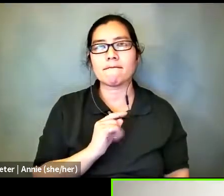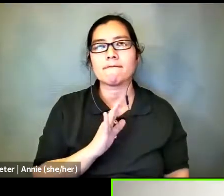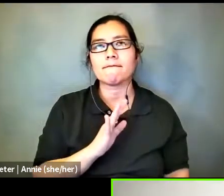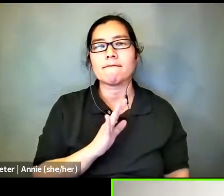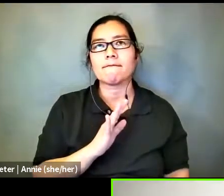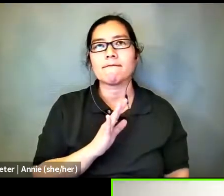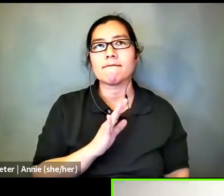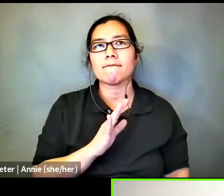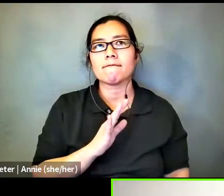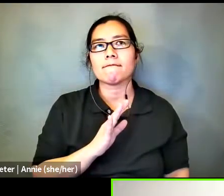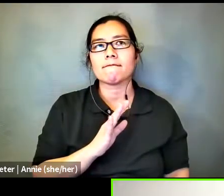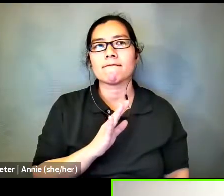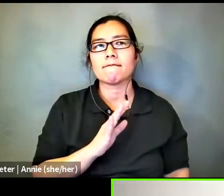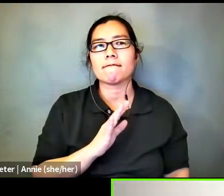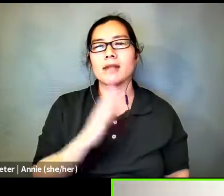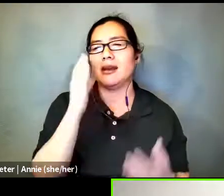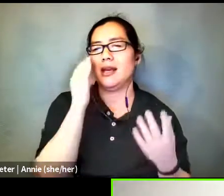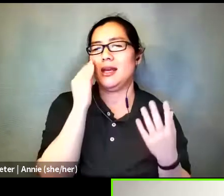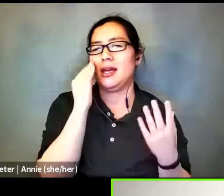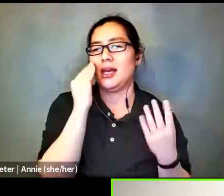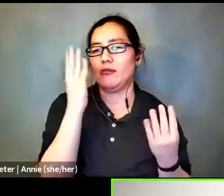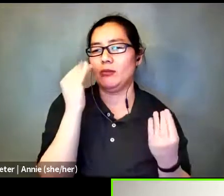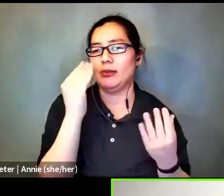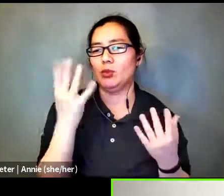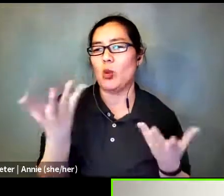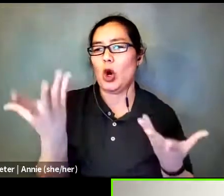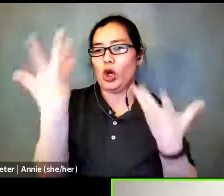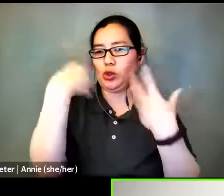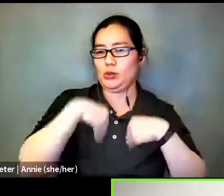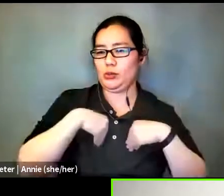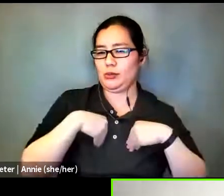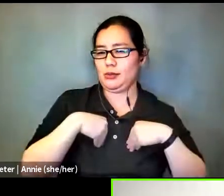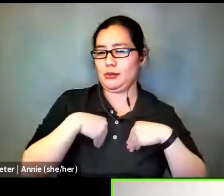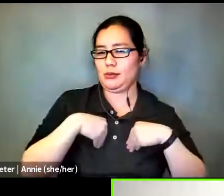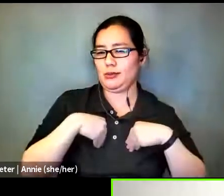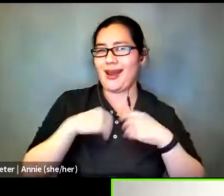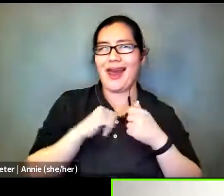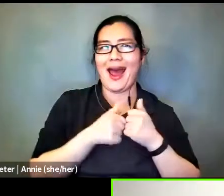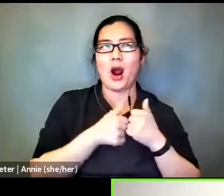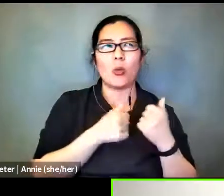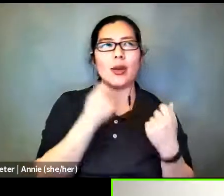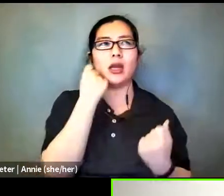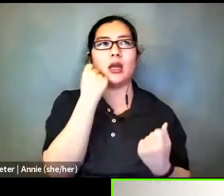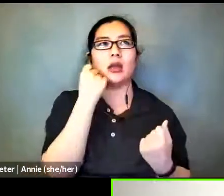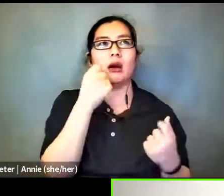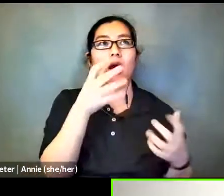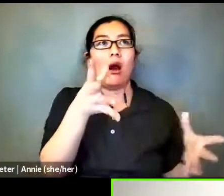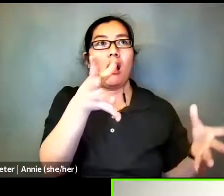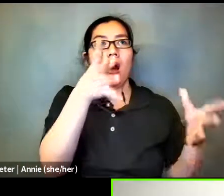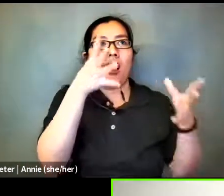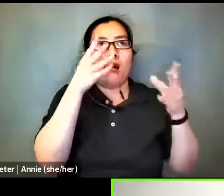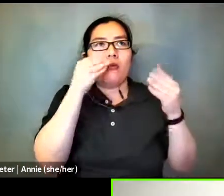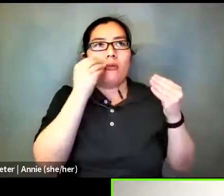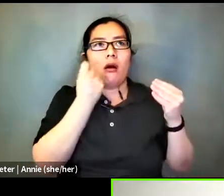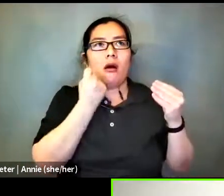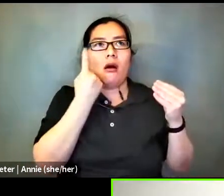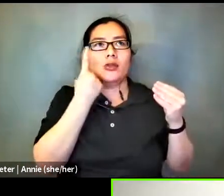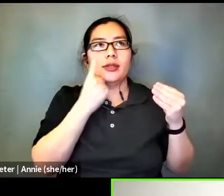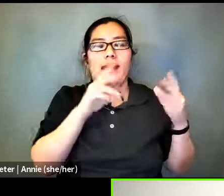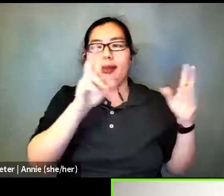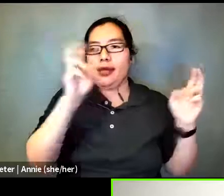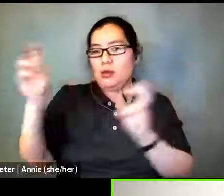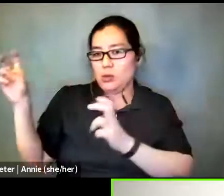content that we're consuming, right? How are we understanding the issues? It should not have